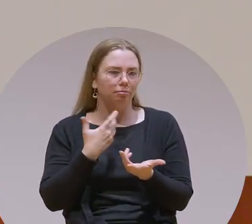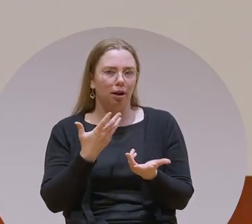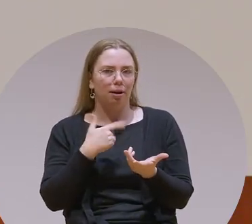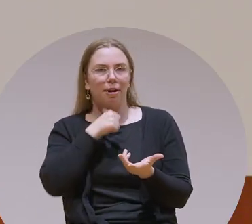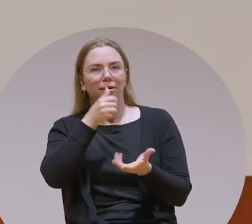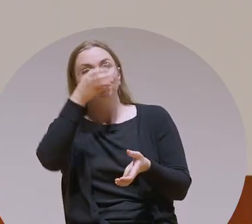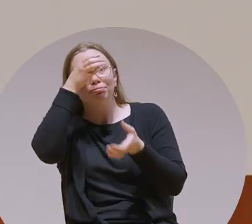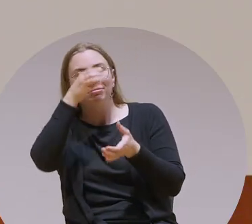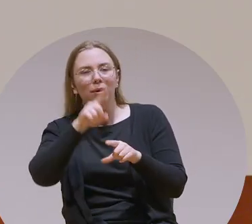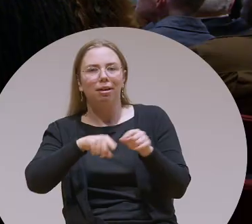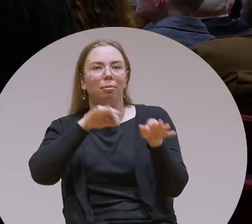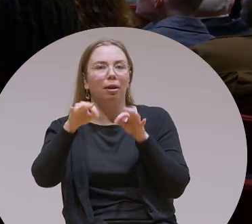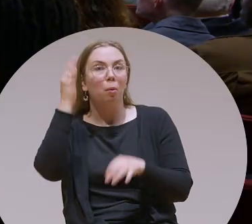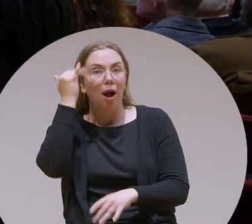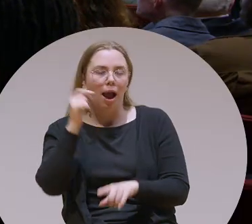I'm afraid.